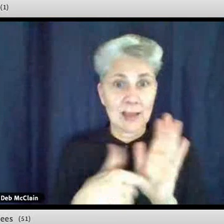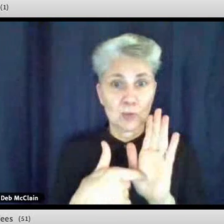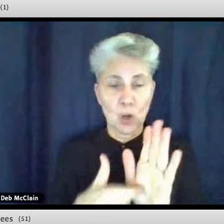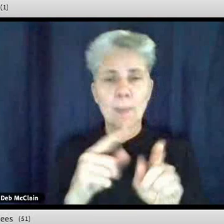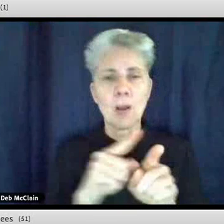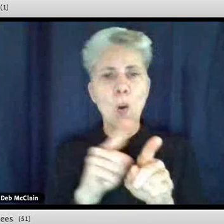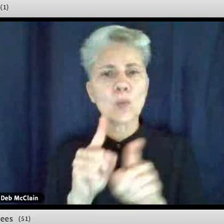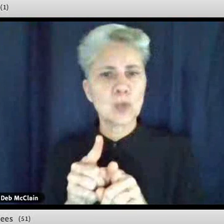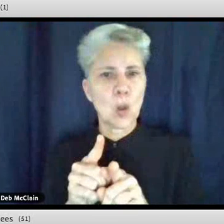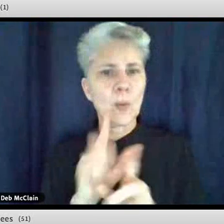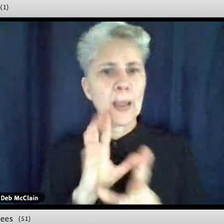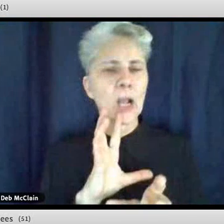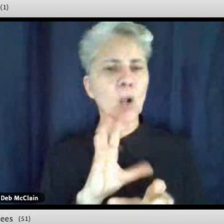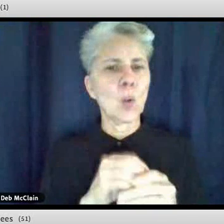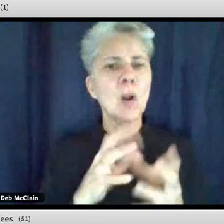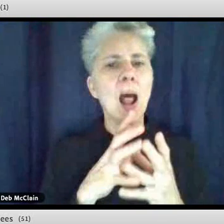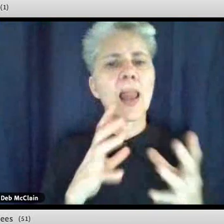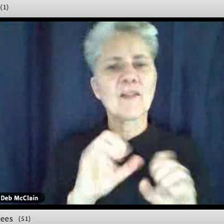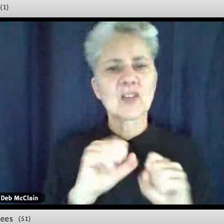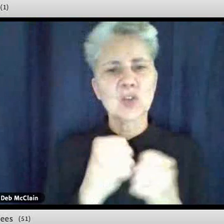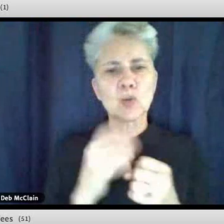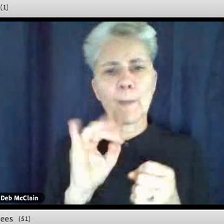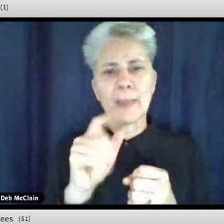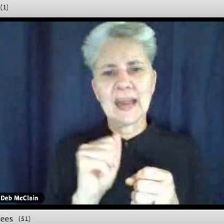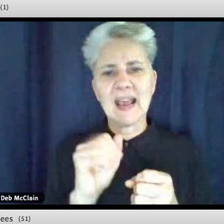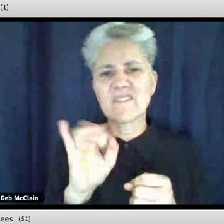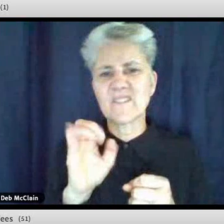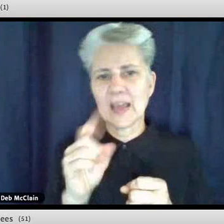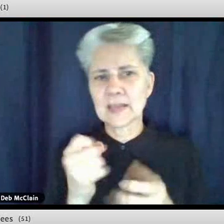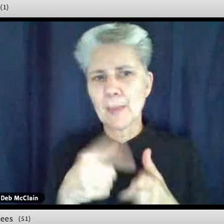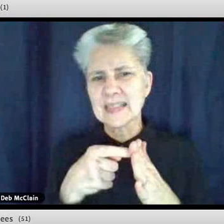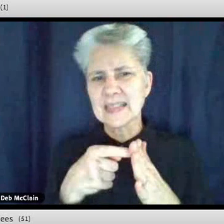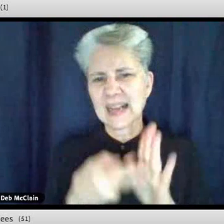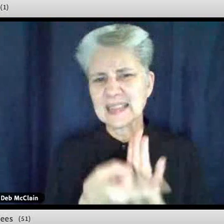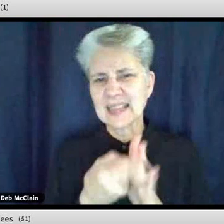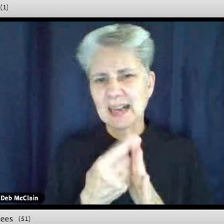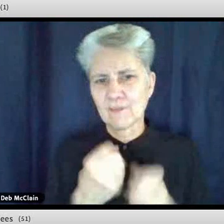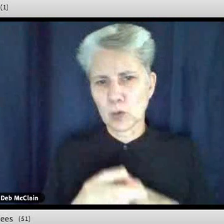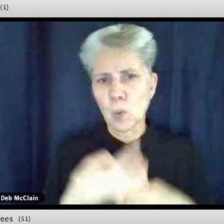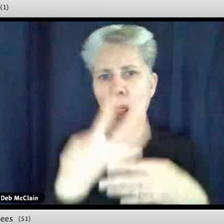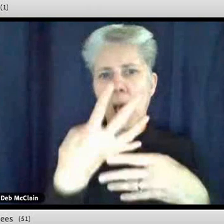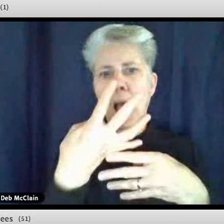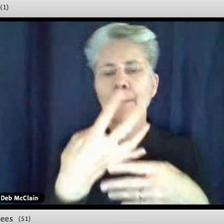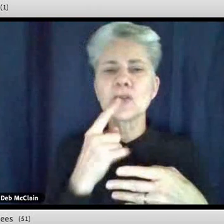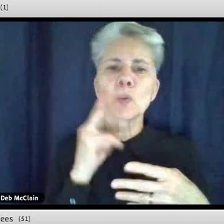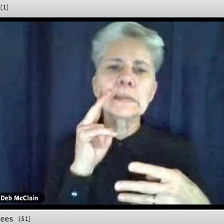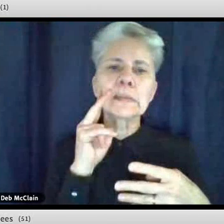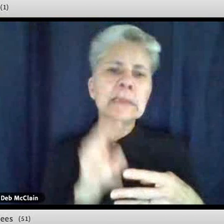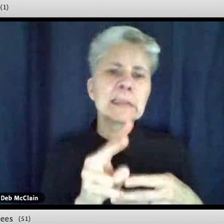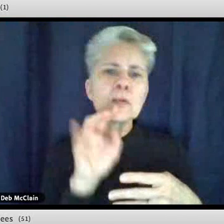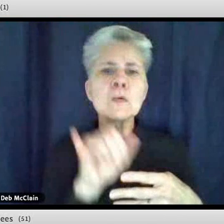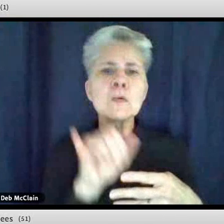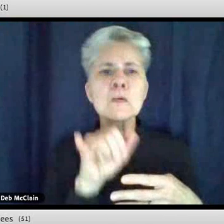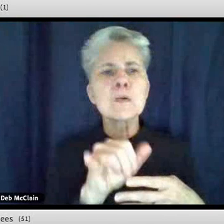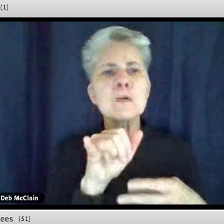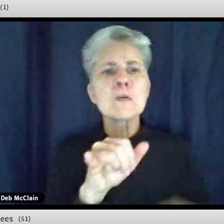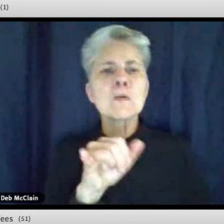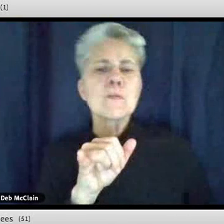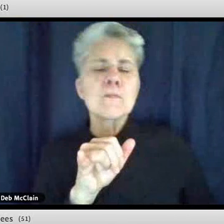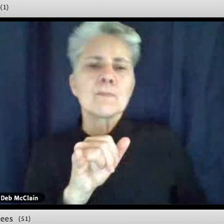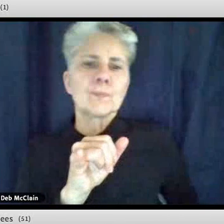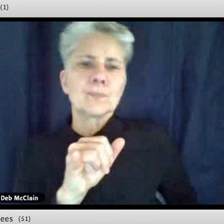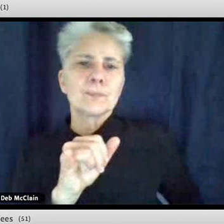again, but also they've included a lot of the social media feeds. It might take a second to load here. So you can kind of